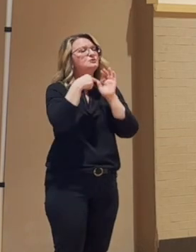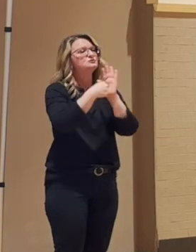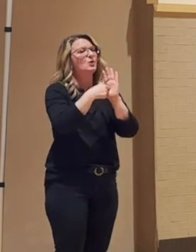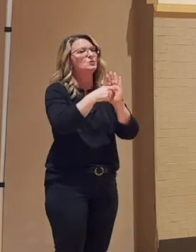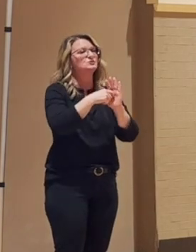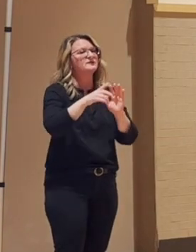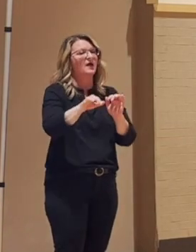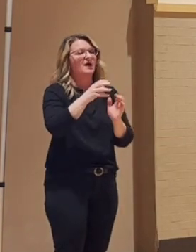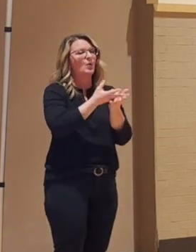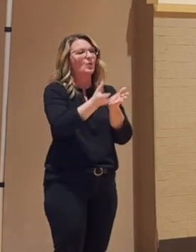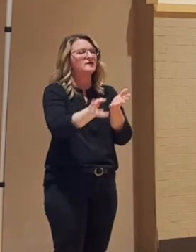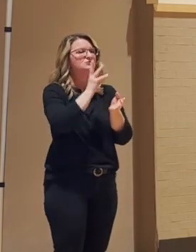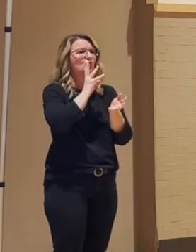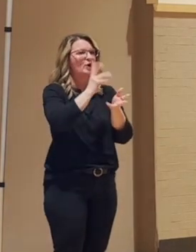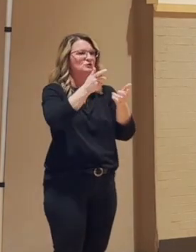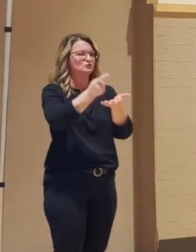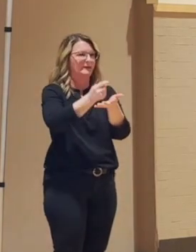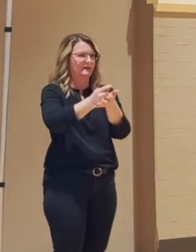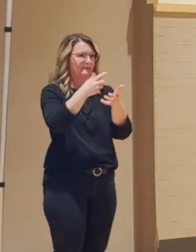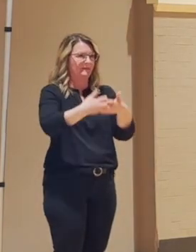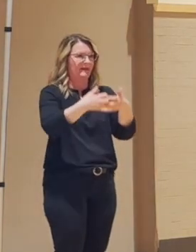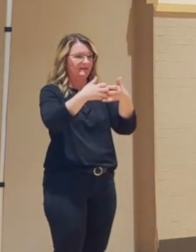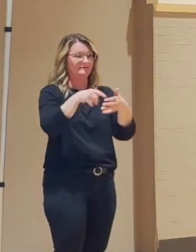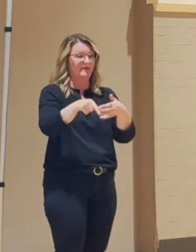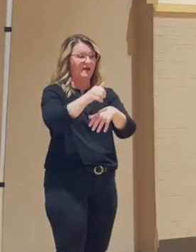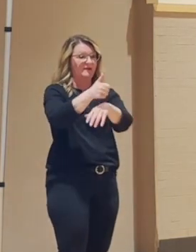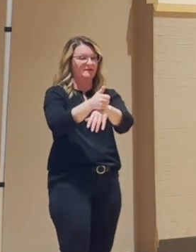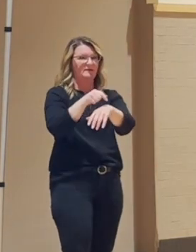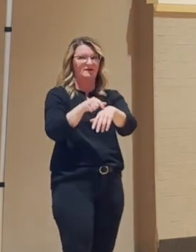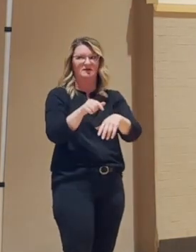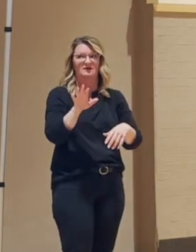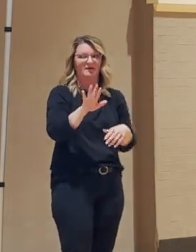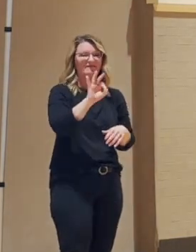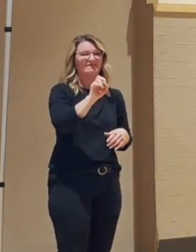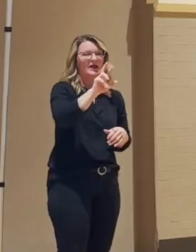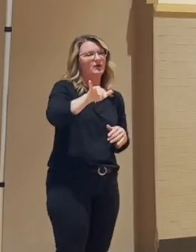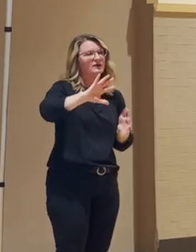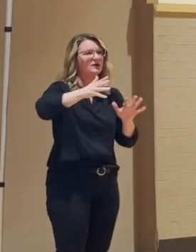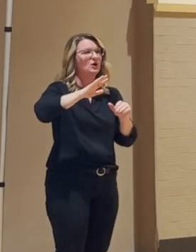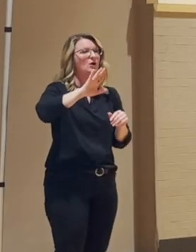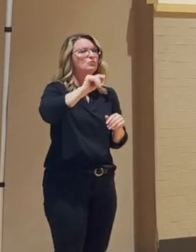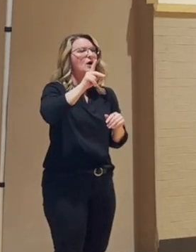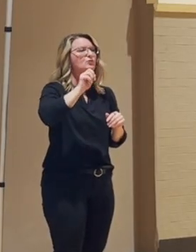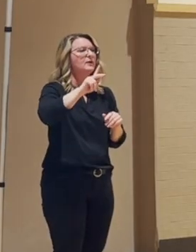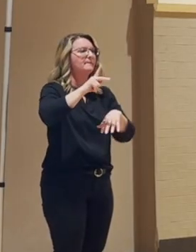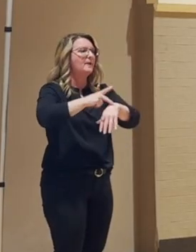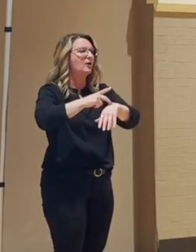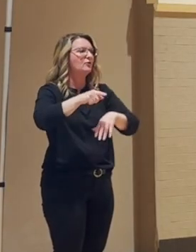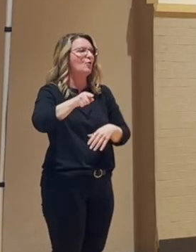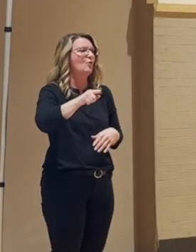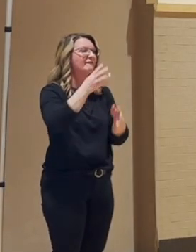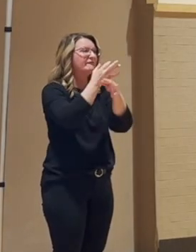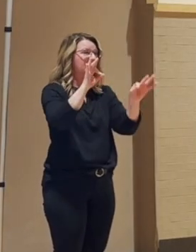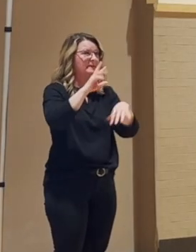wastewater treatment plant. It is located, I would say at the foot of Ferry, but near Broderick Park or Freedom